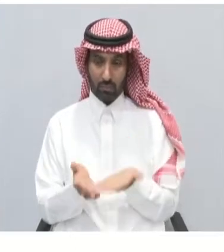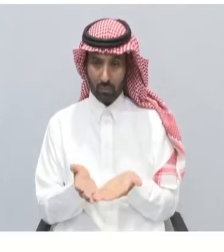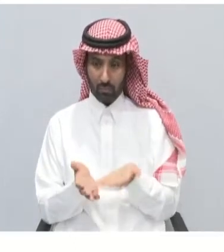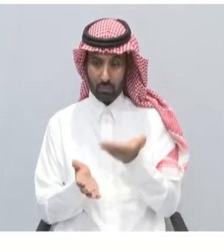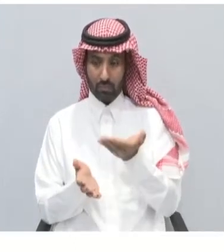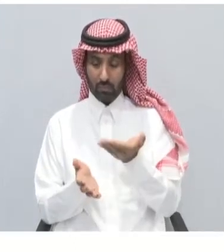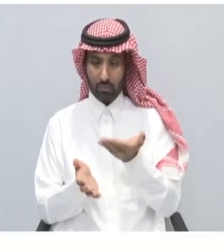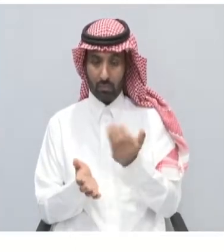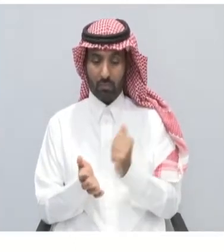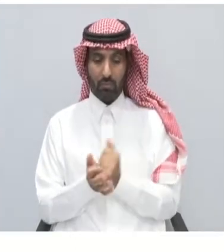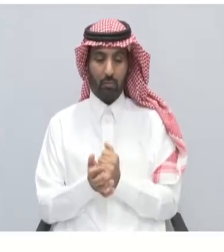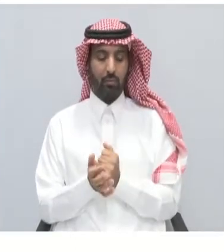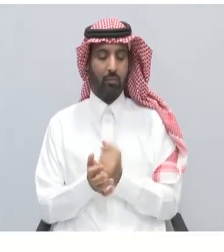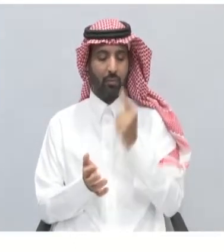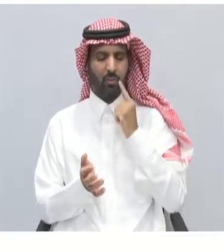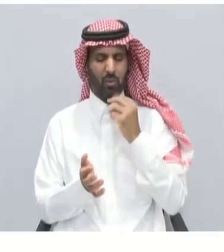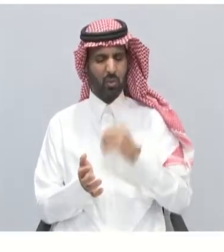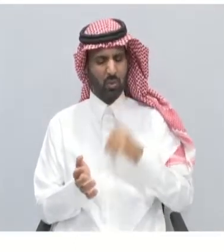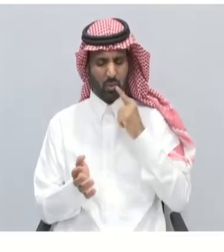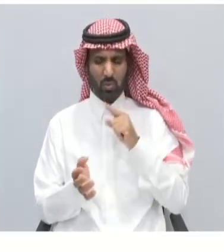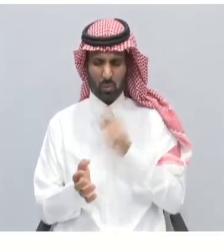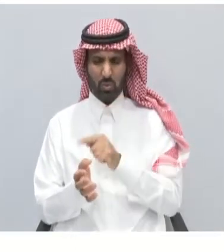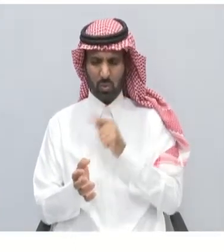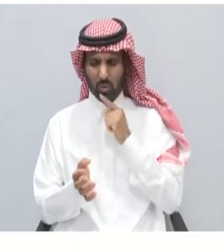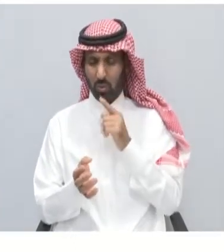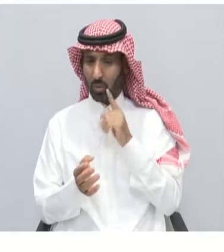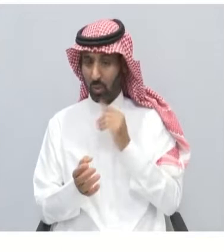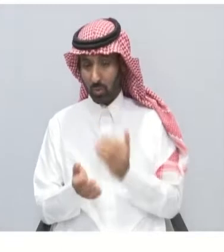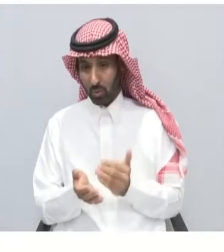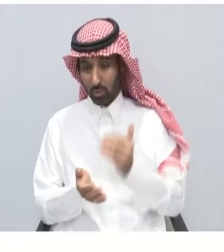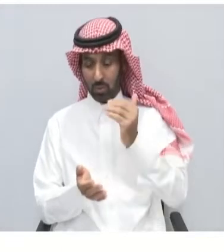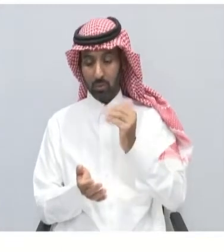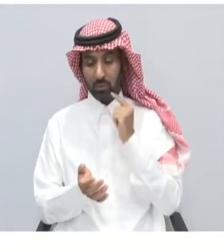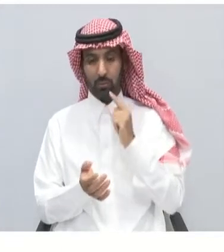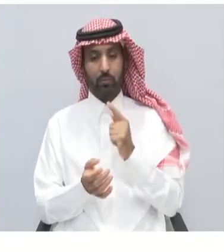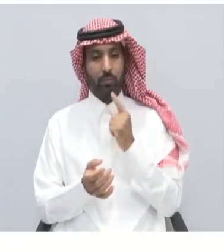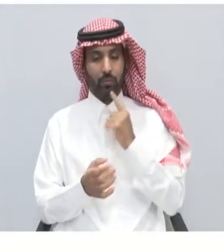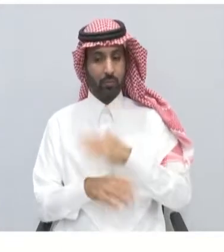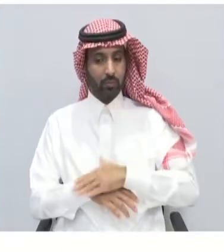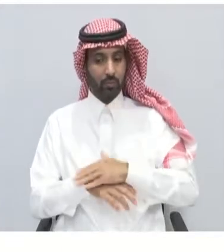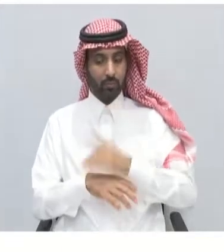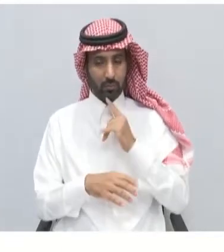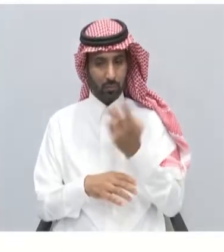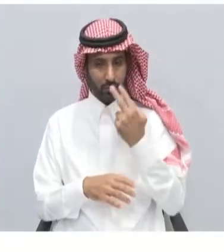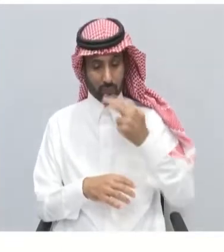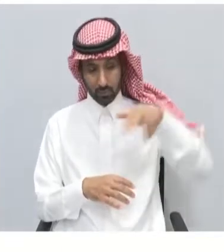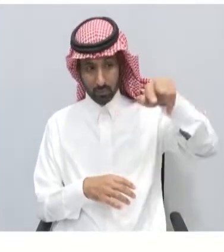here they mention that they hate when the people don't do it. What is the polite thing to do when a person enters a